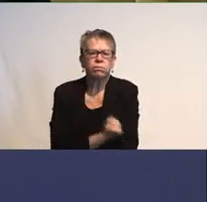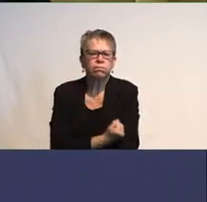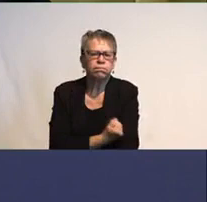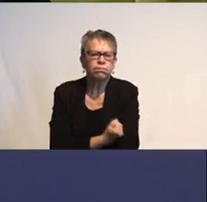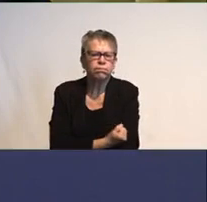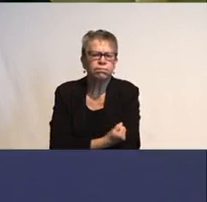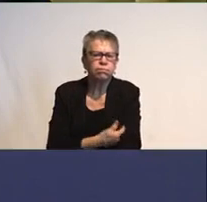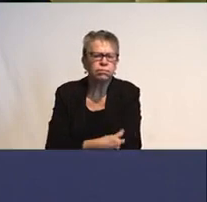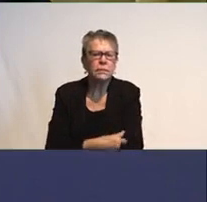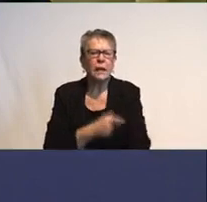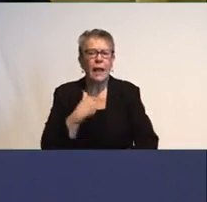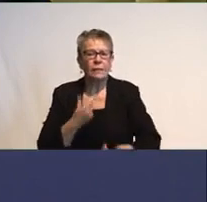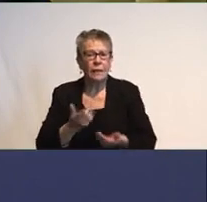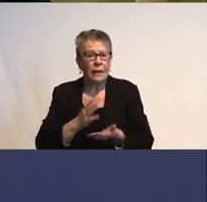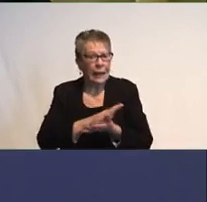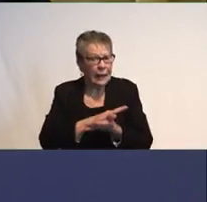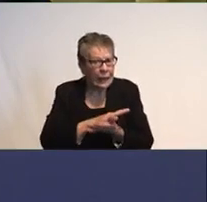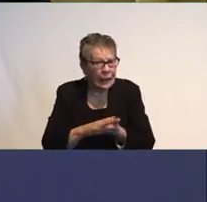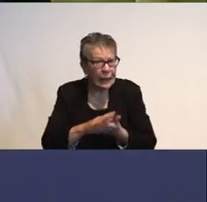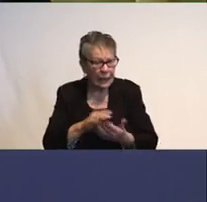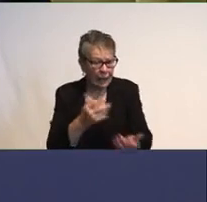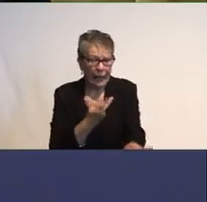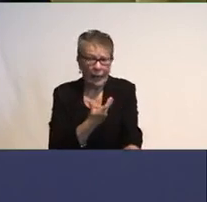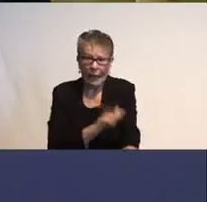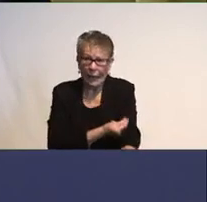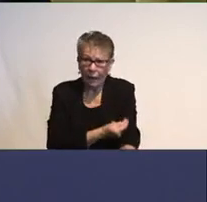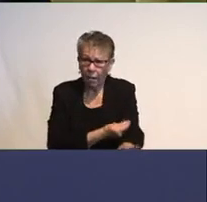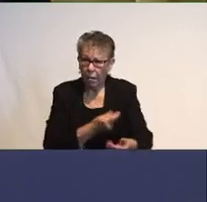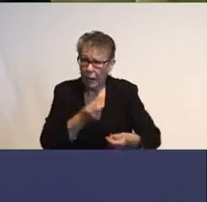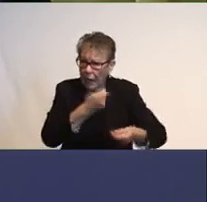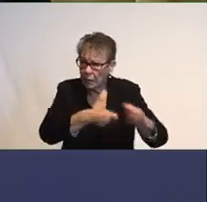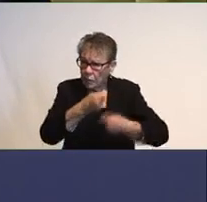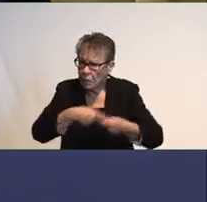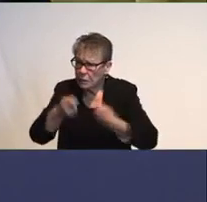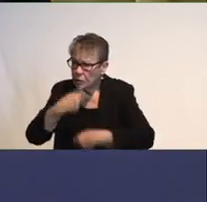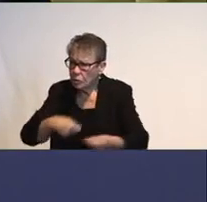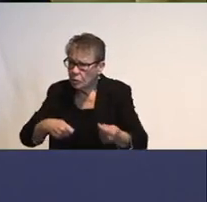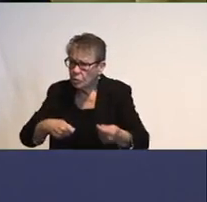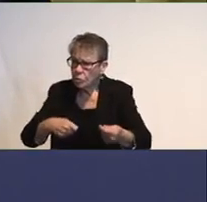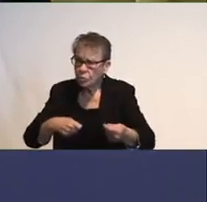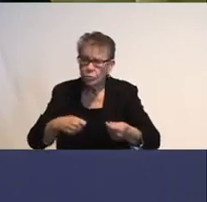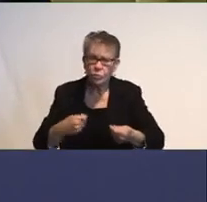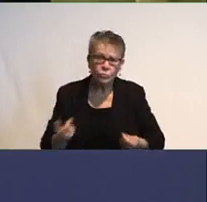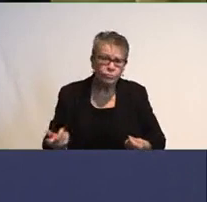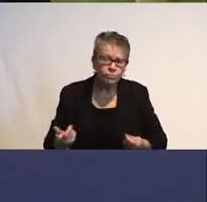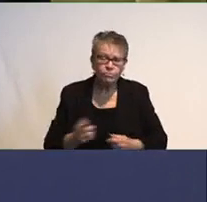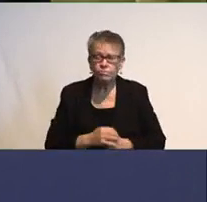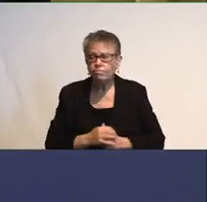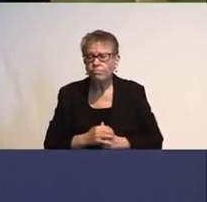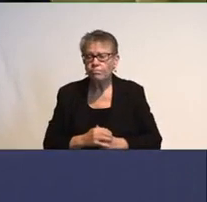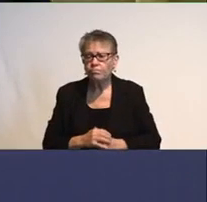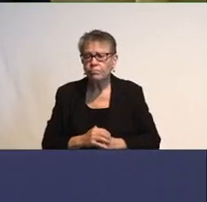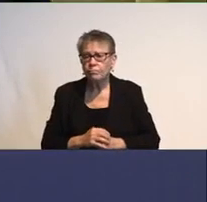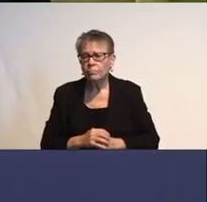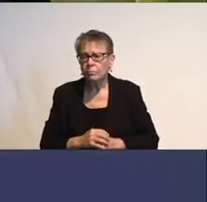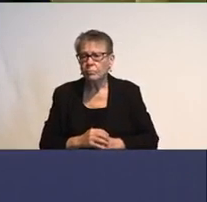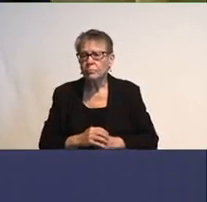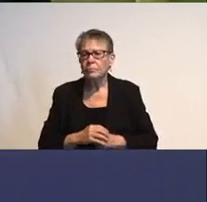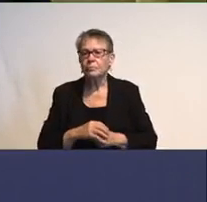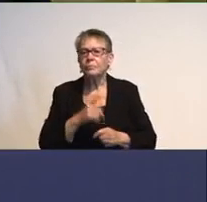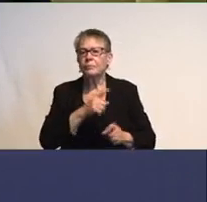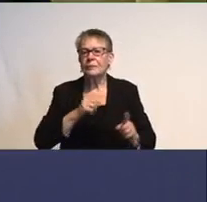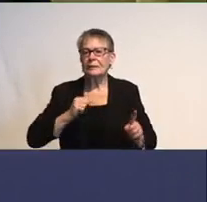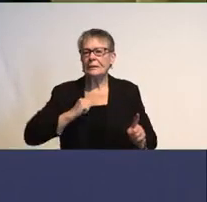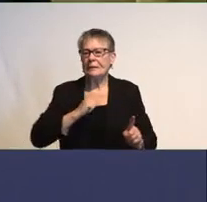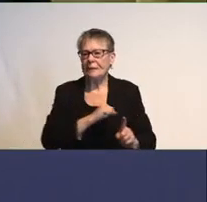you say to those who are worried about eliminating municipal power in authorizing or terminating these facilities? In the Senate, only one bill from your